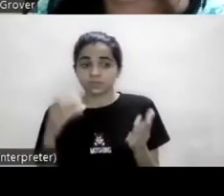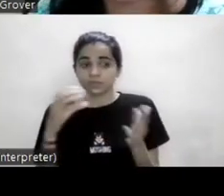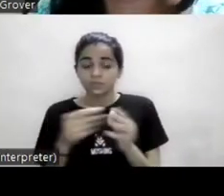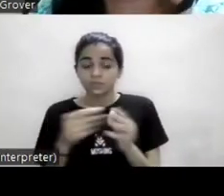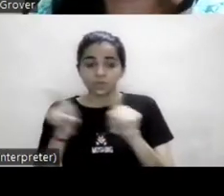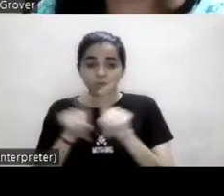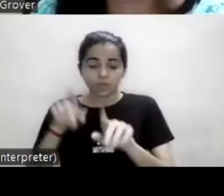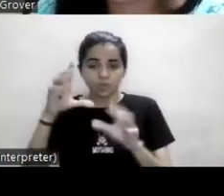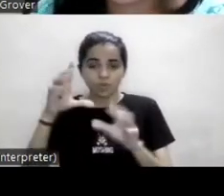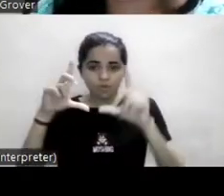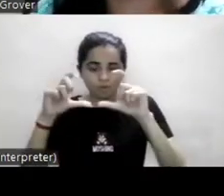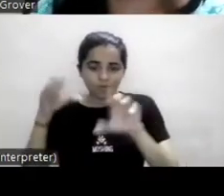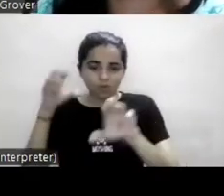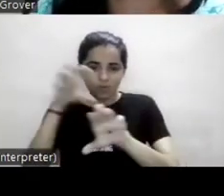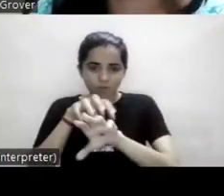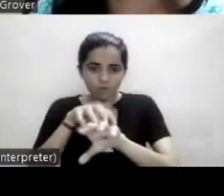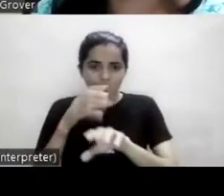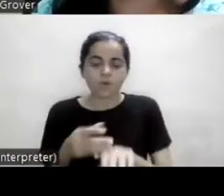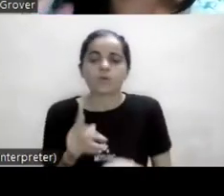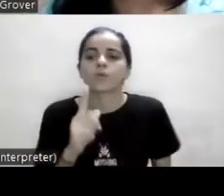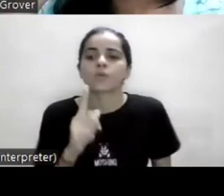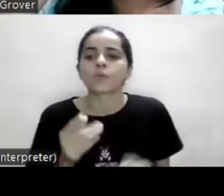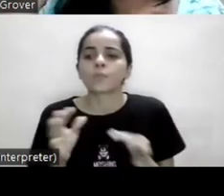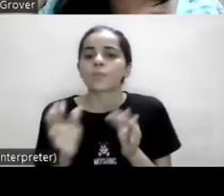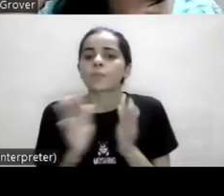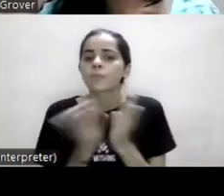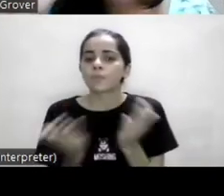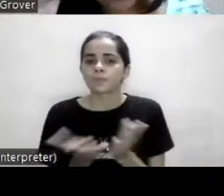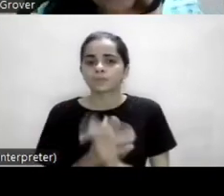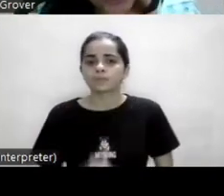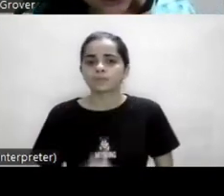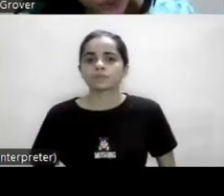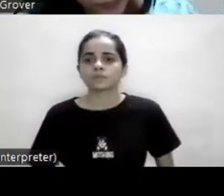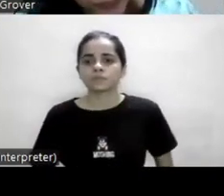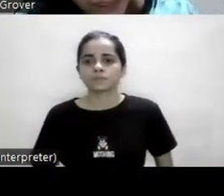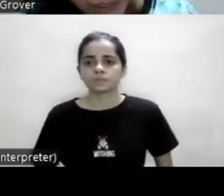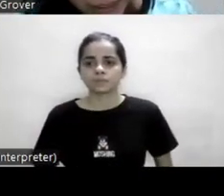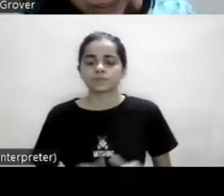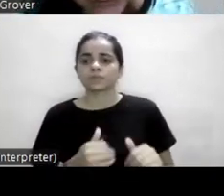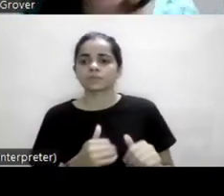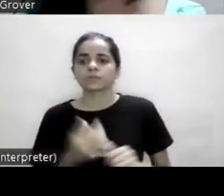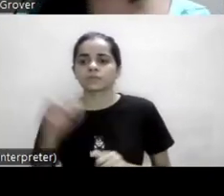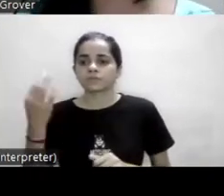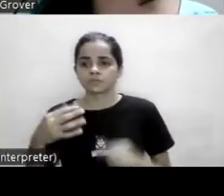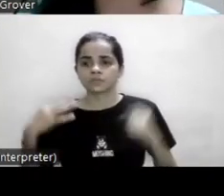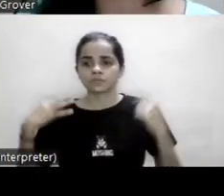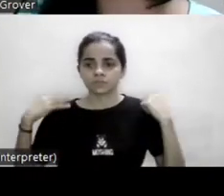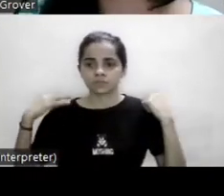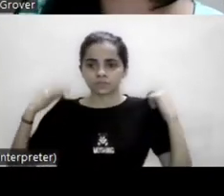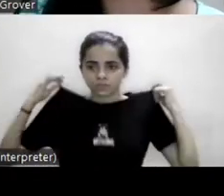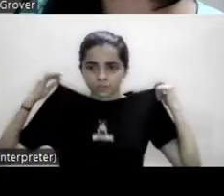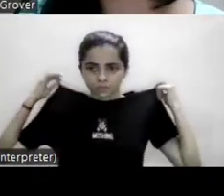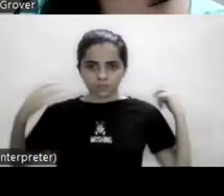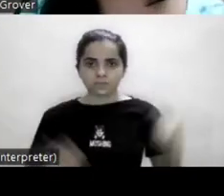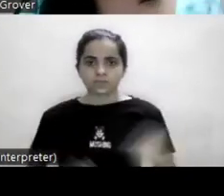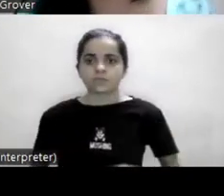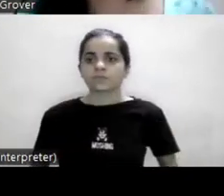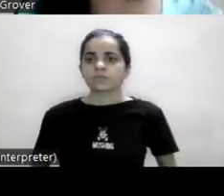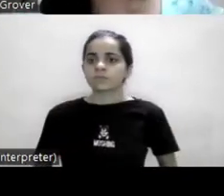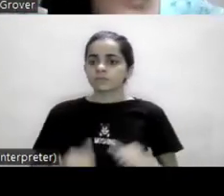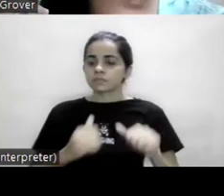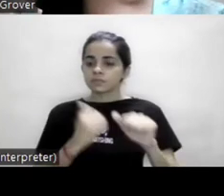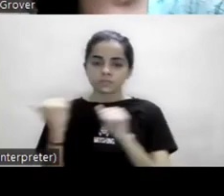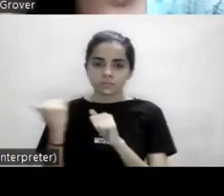the book, right? So coming to this idea of